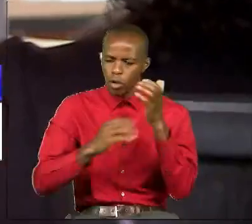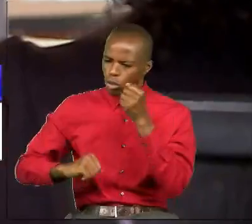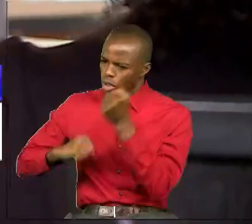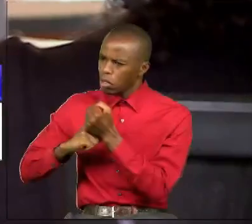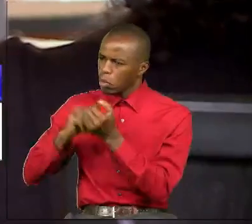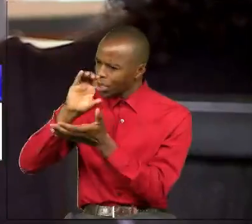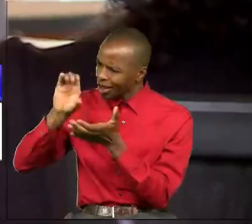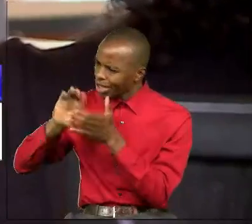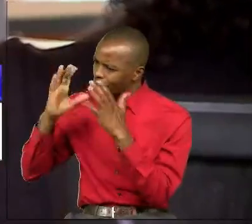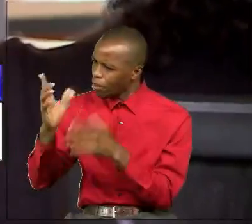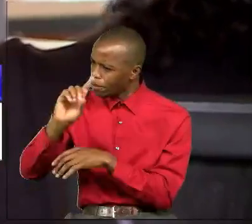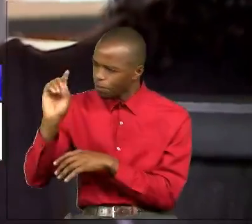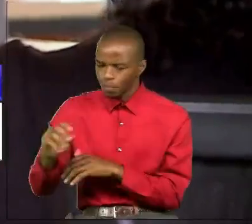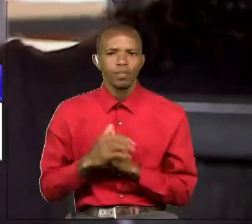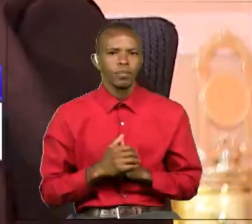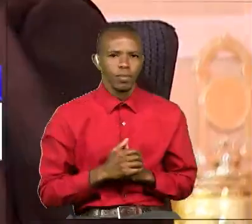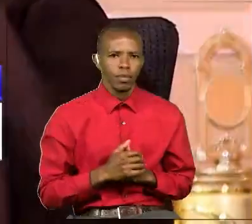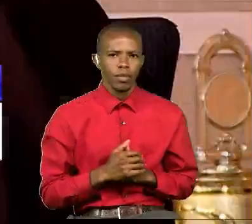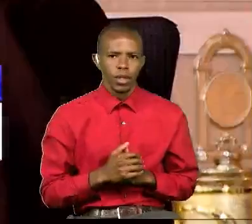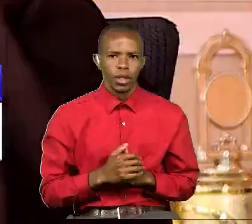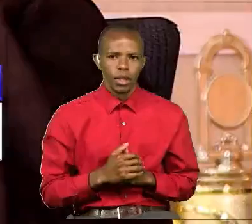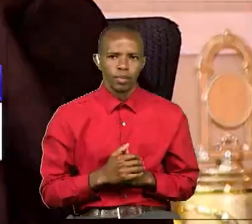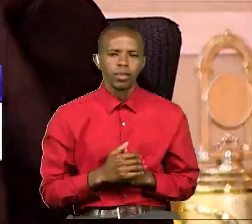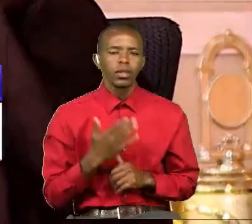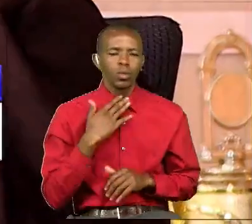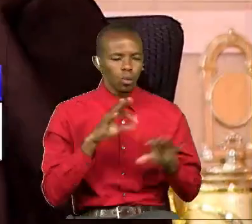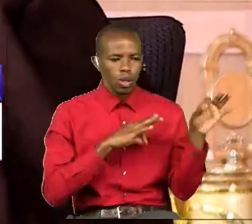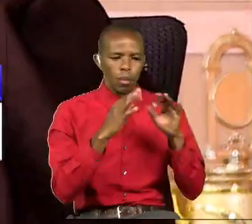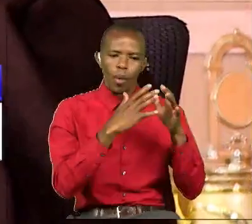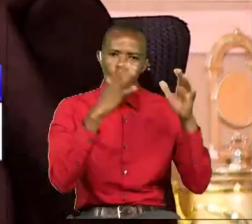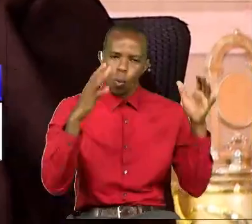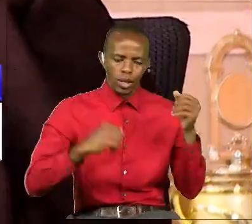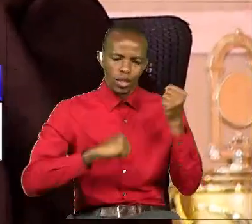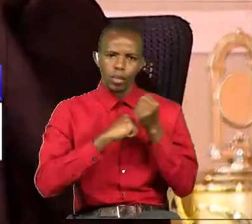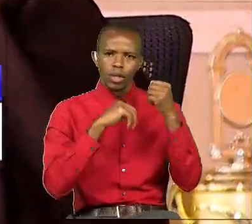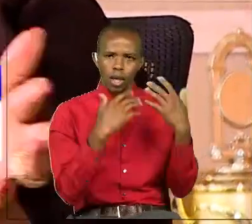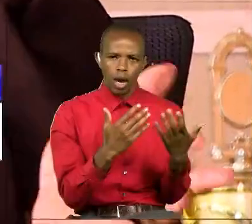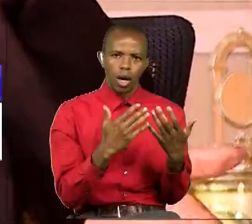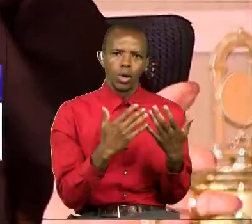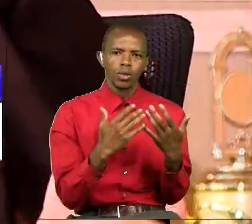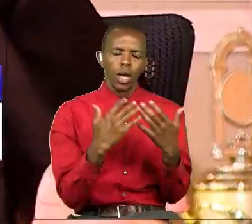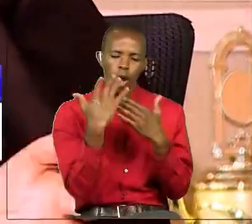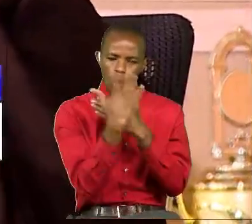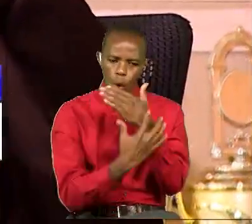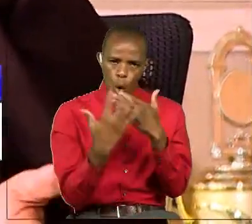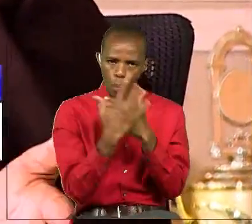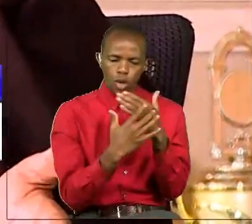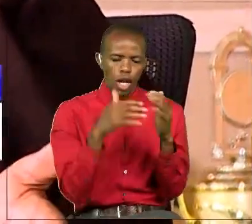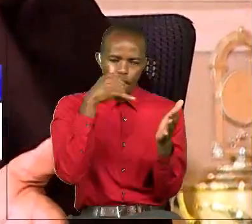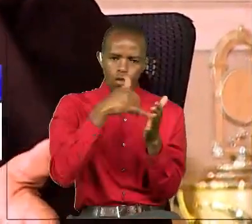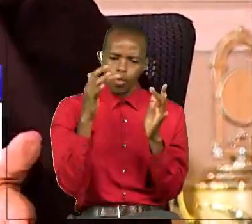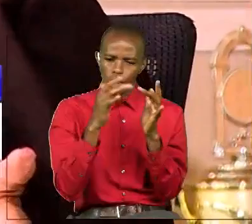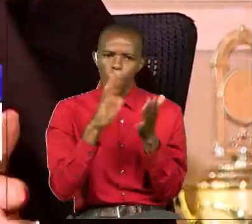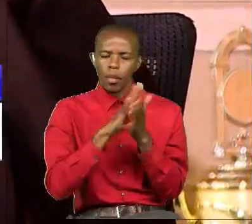these centers? So let me talk about it from a broader perspective, which is how do we support the cyber cafes that come into our network and become